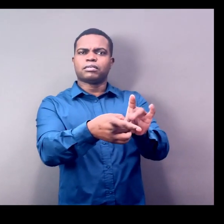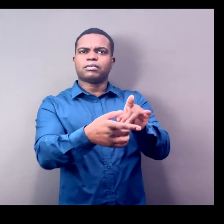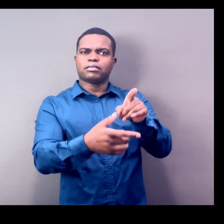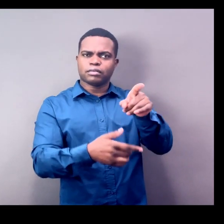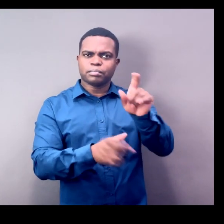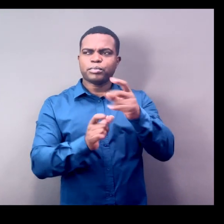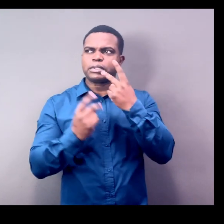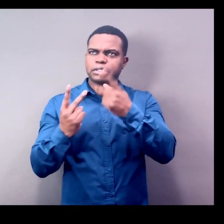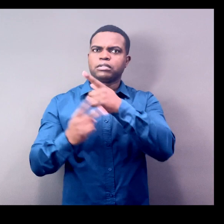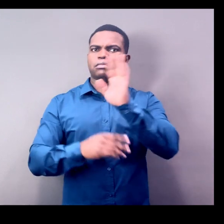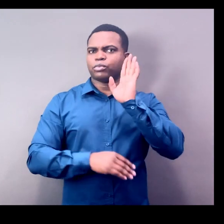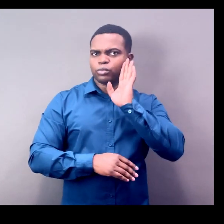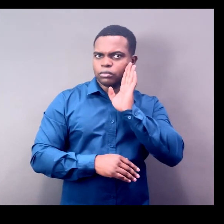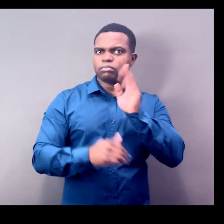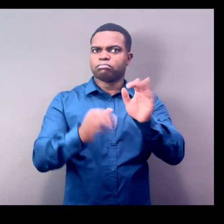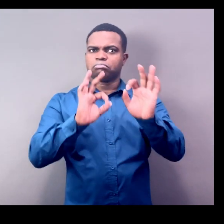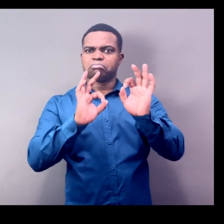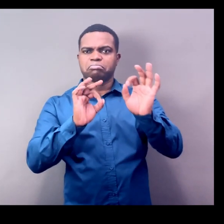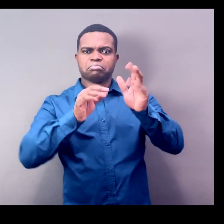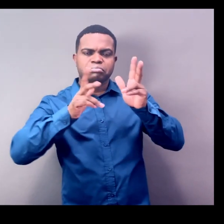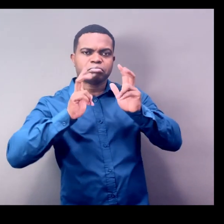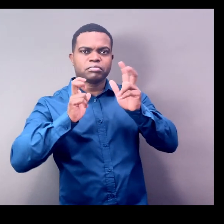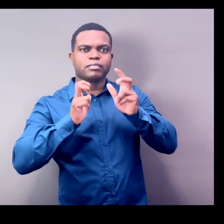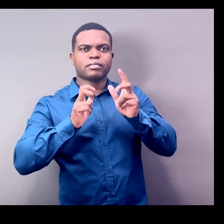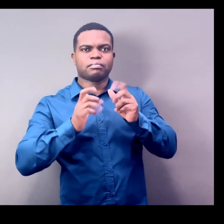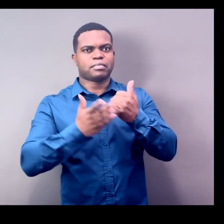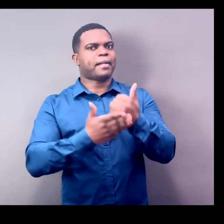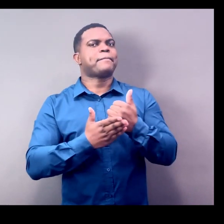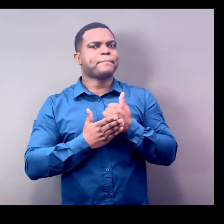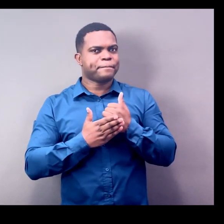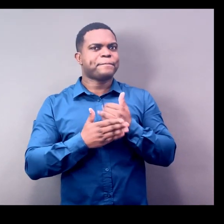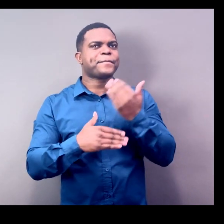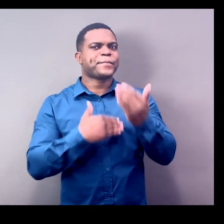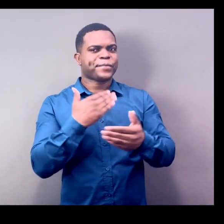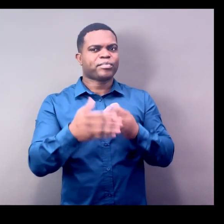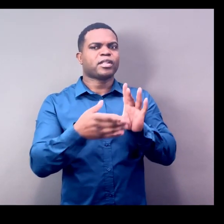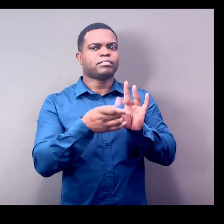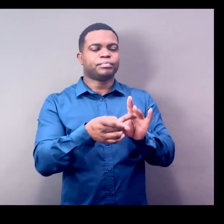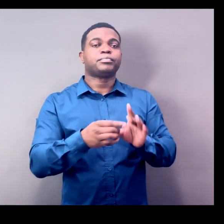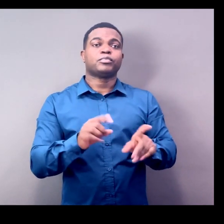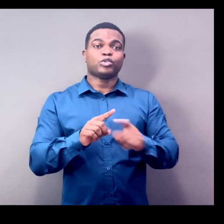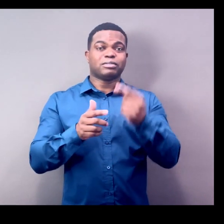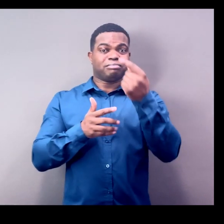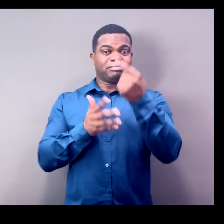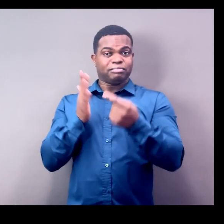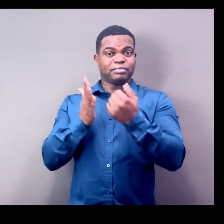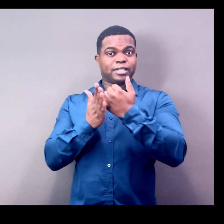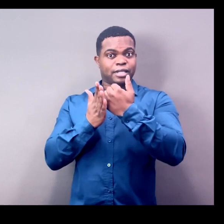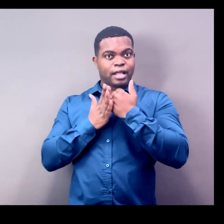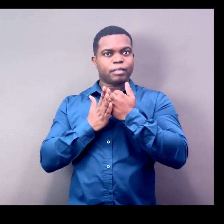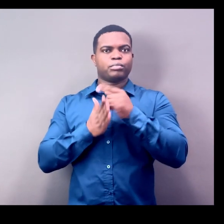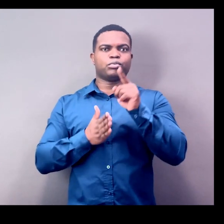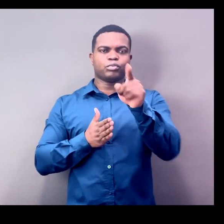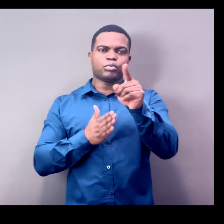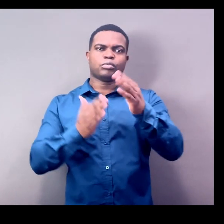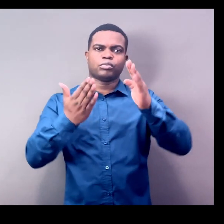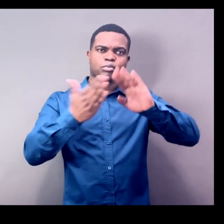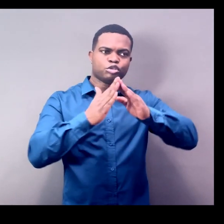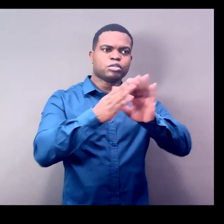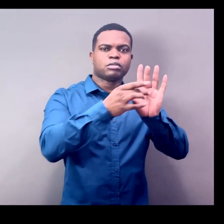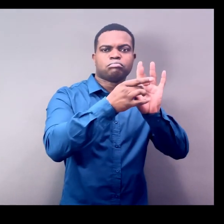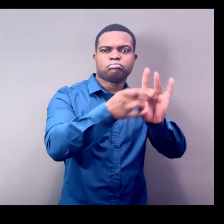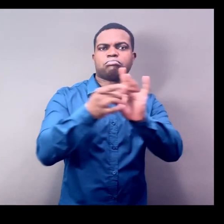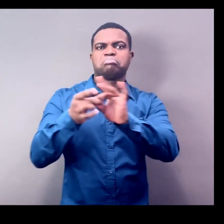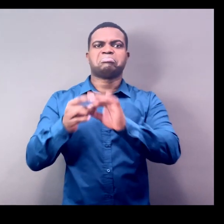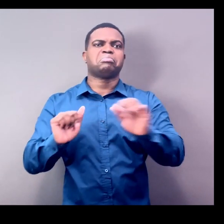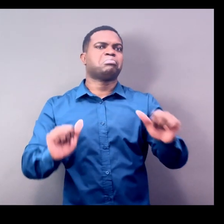from community members, you will be able to use these lessons to make your community